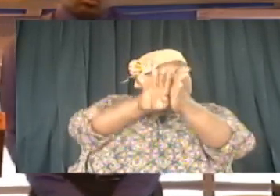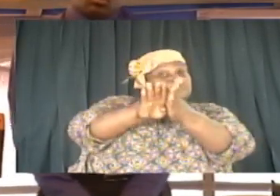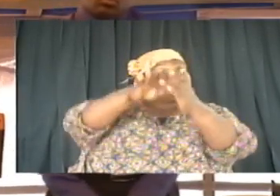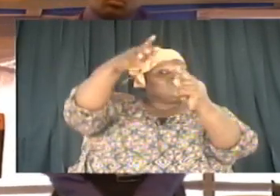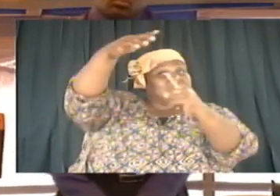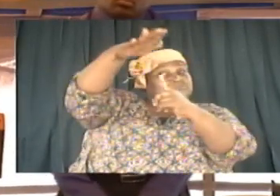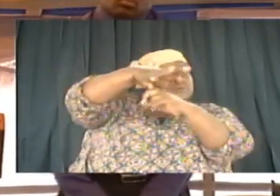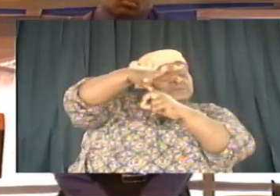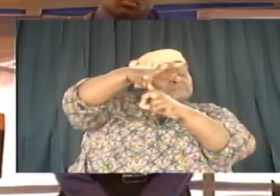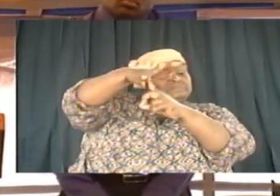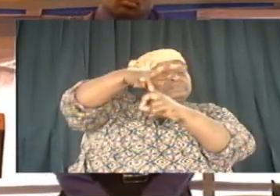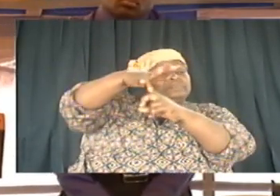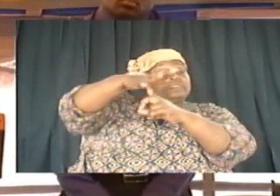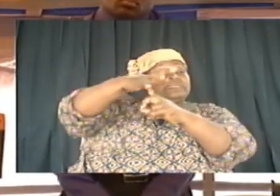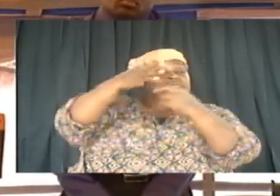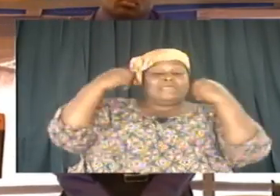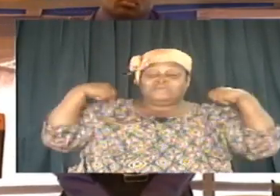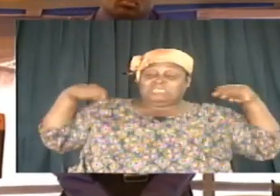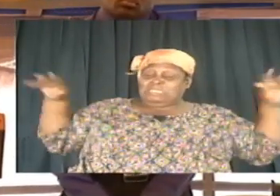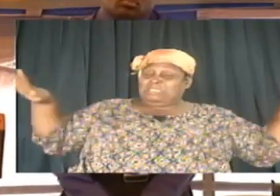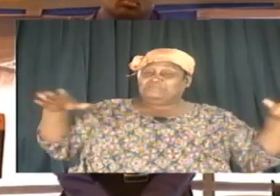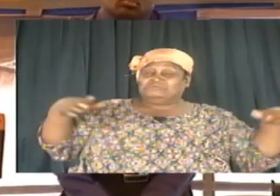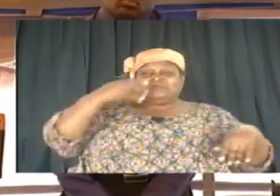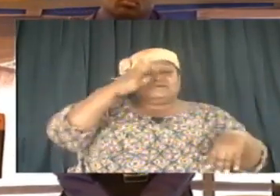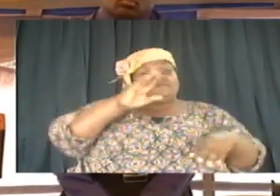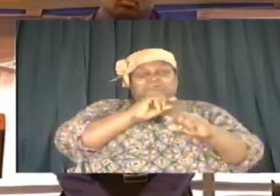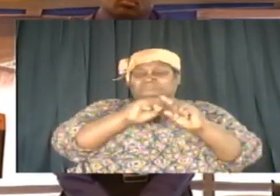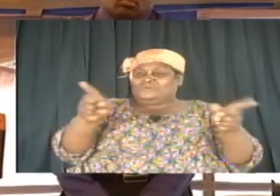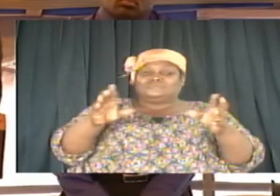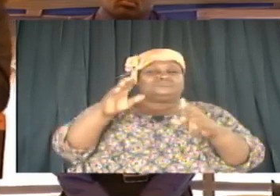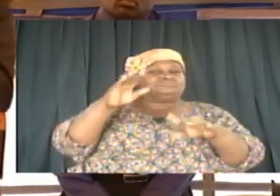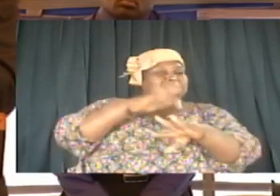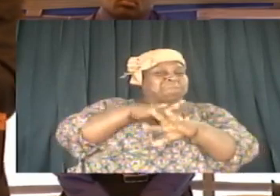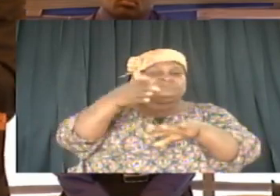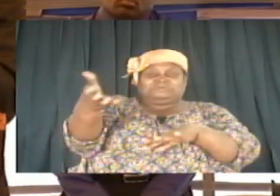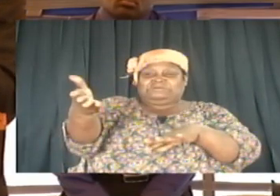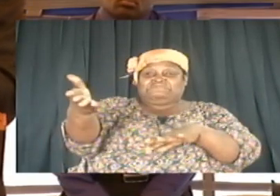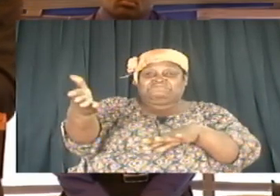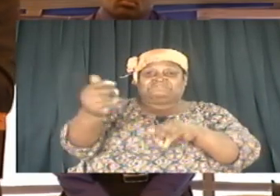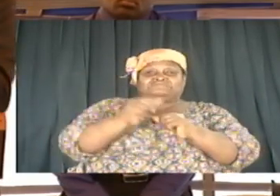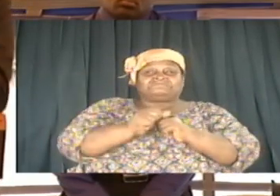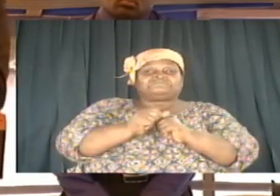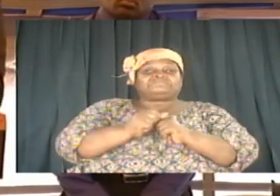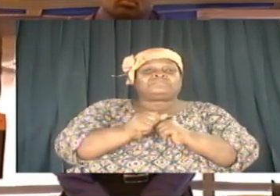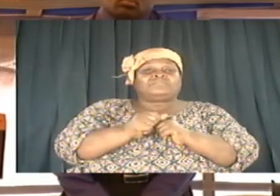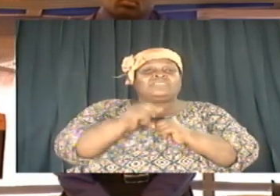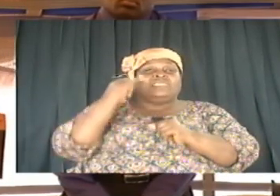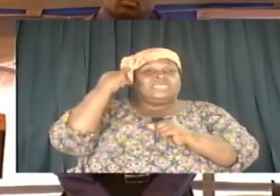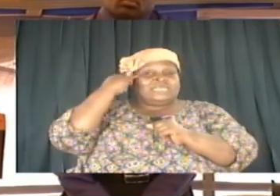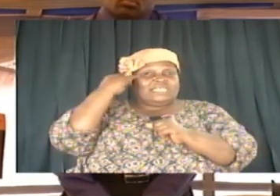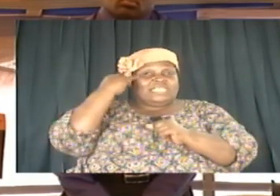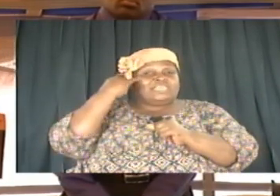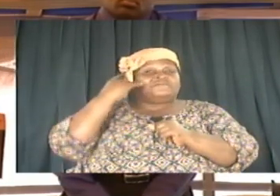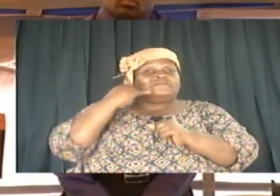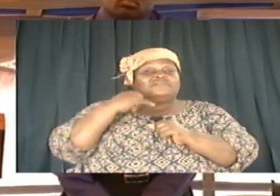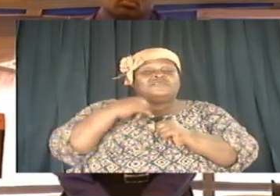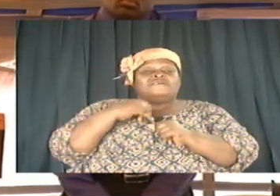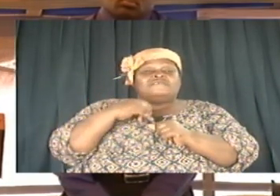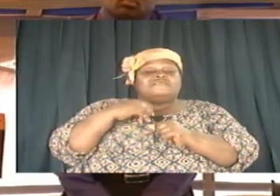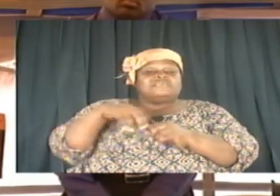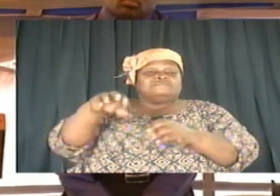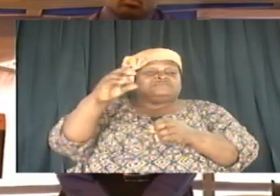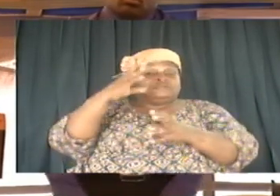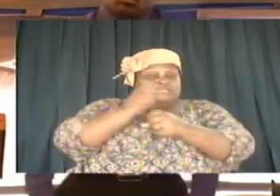the angel of God could touch them, can I tell you that if we deal with this emblem right,